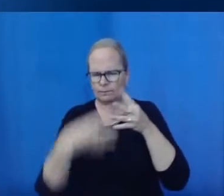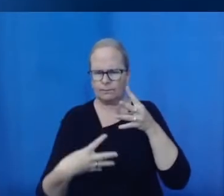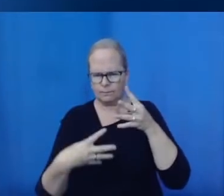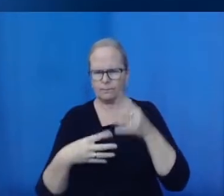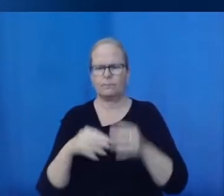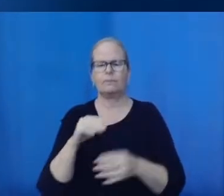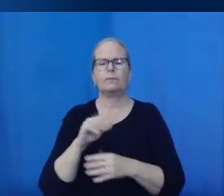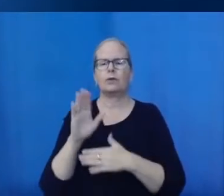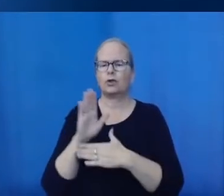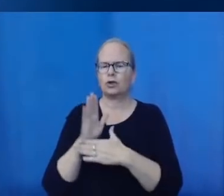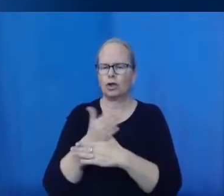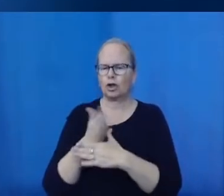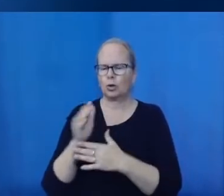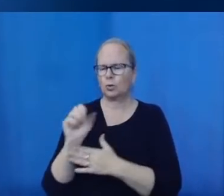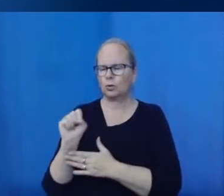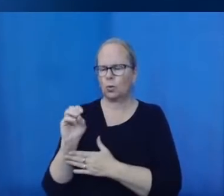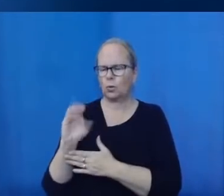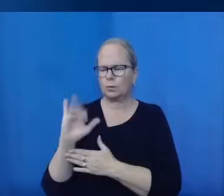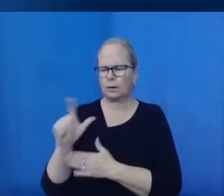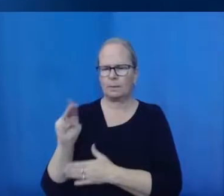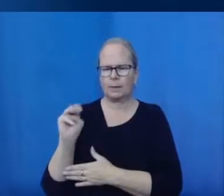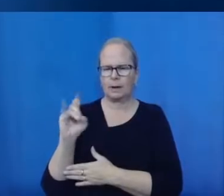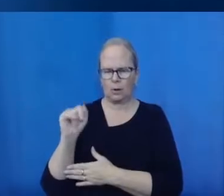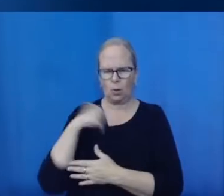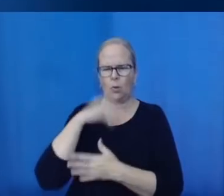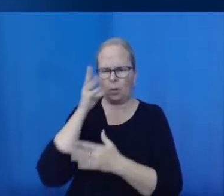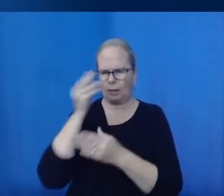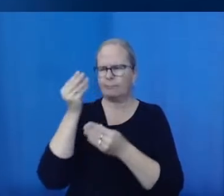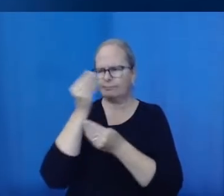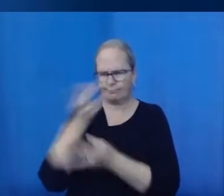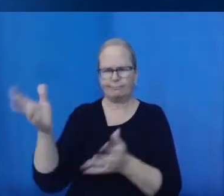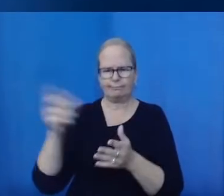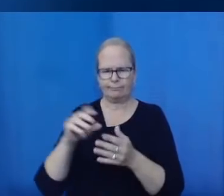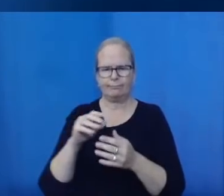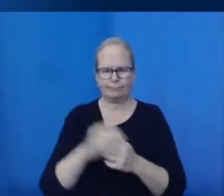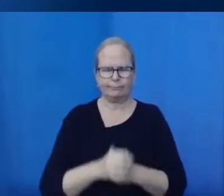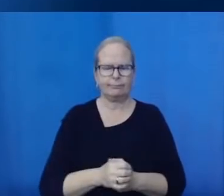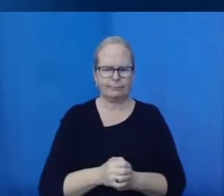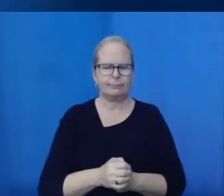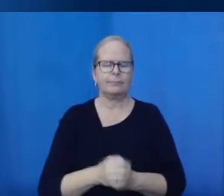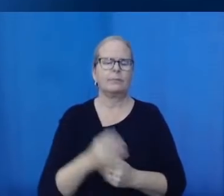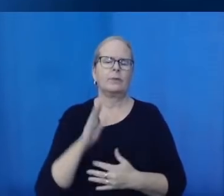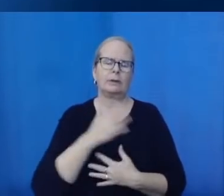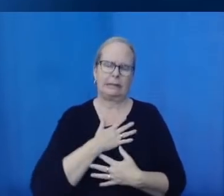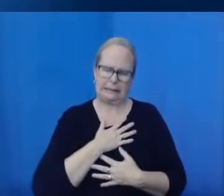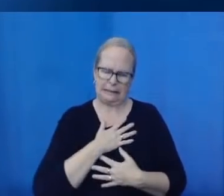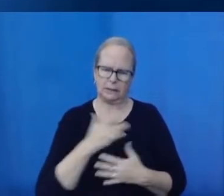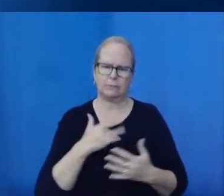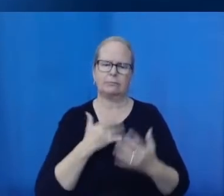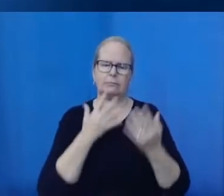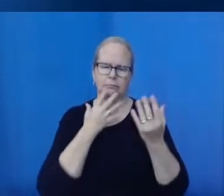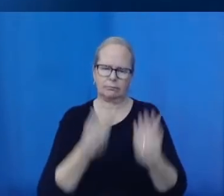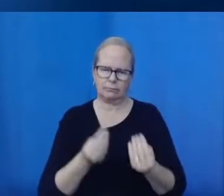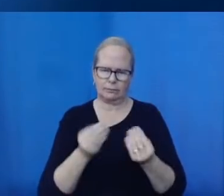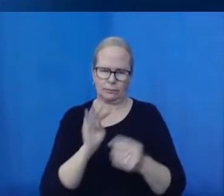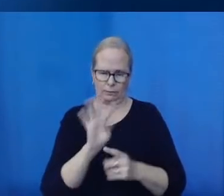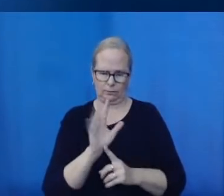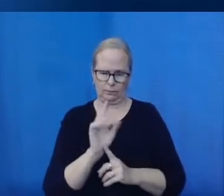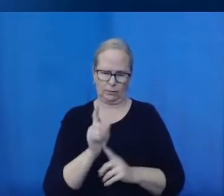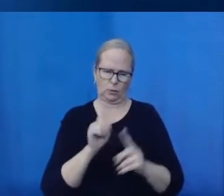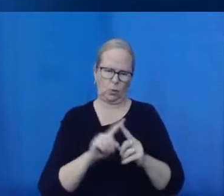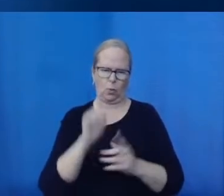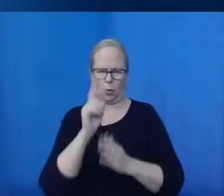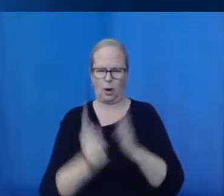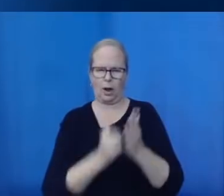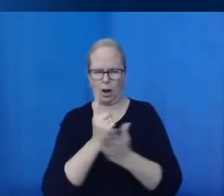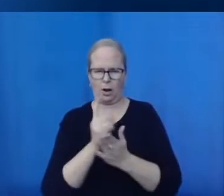aware of yourself over the next 45 minutes to an hour. Remember to breathe and join in on the conversation in